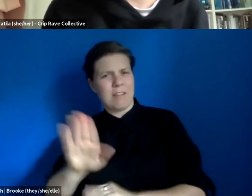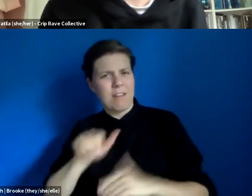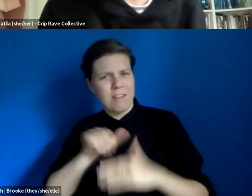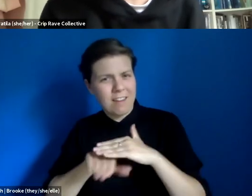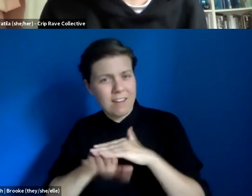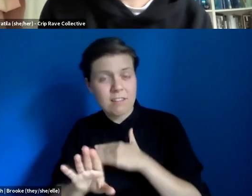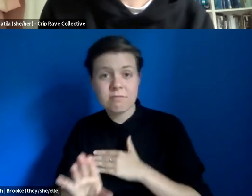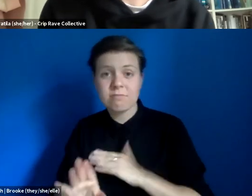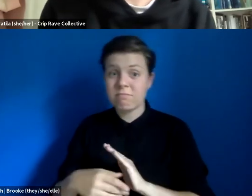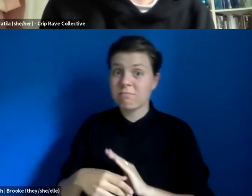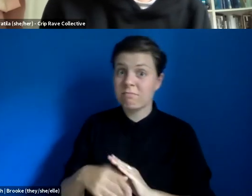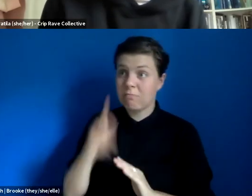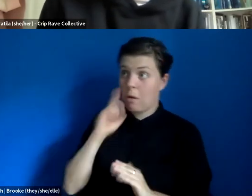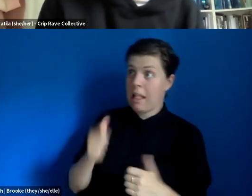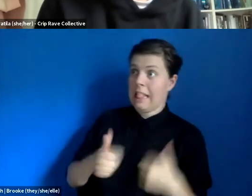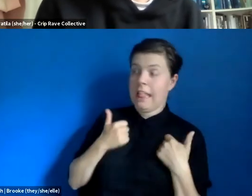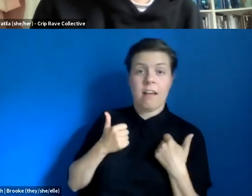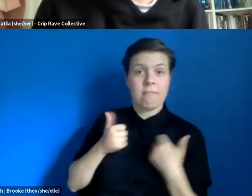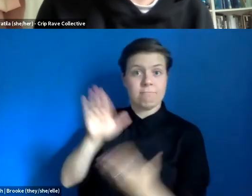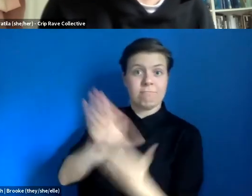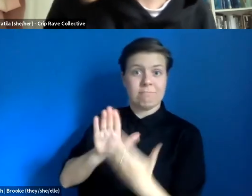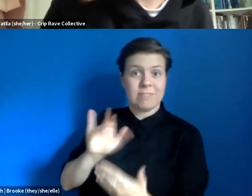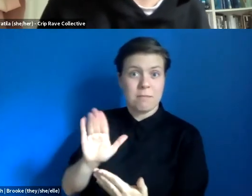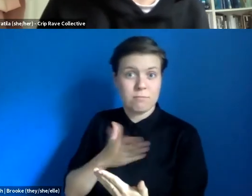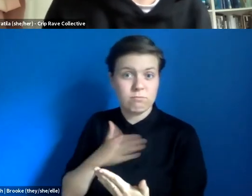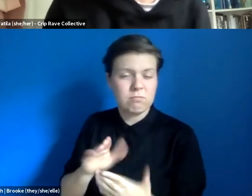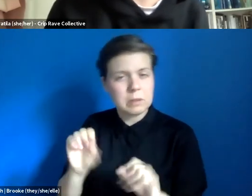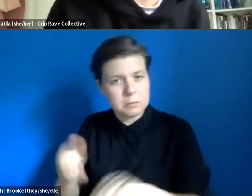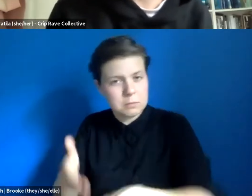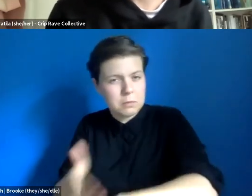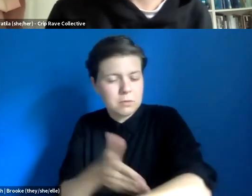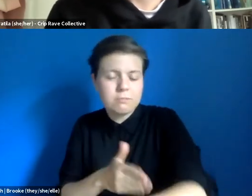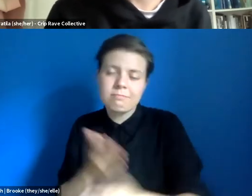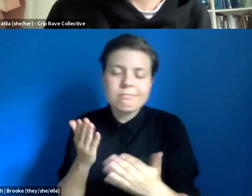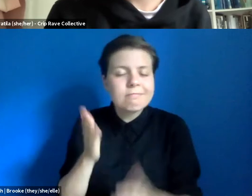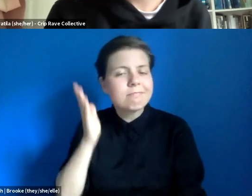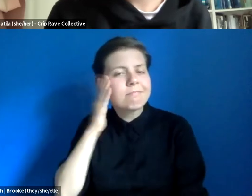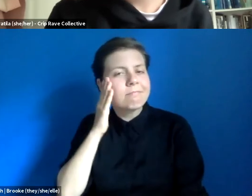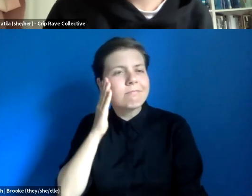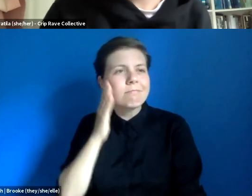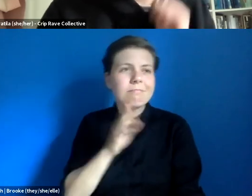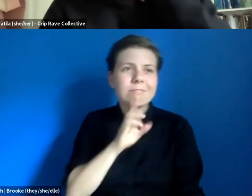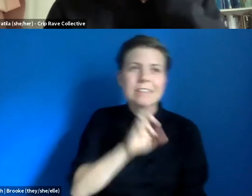terms of live music. So yeah, a little different from instruments, but I think it's definitely connected.